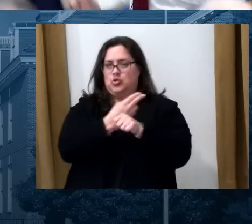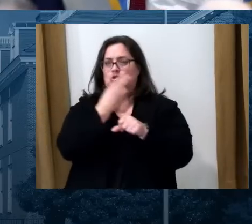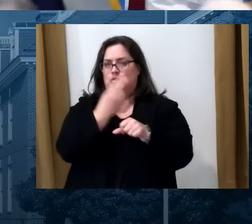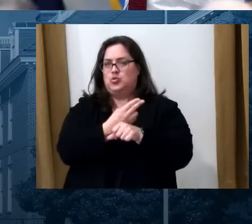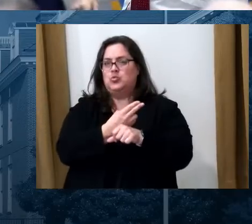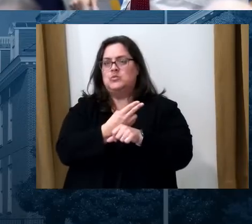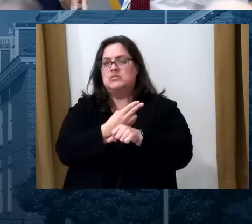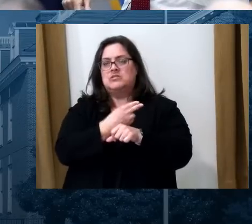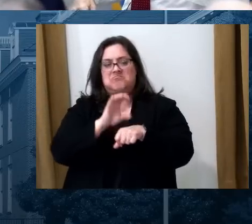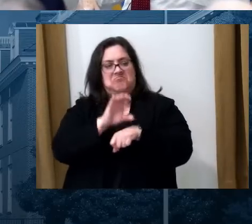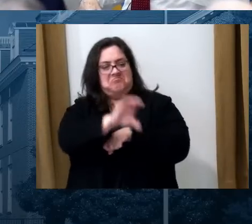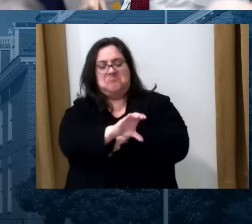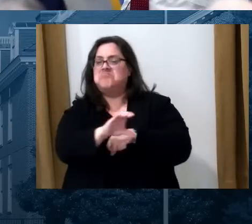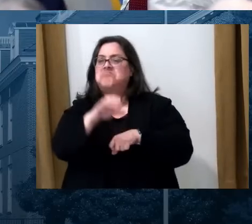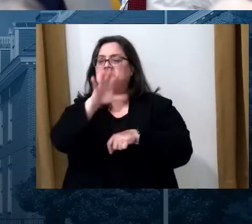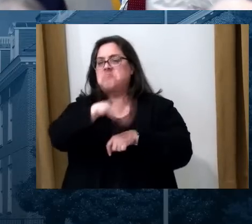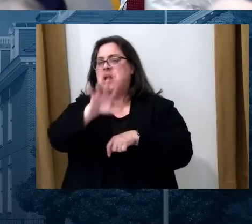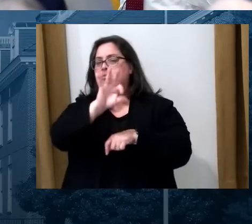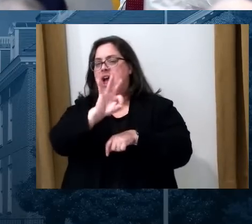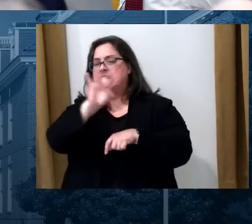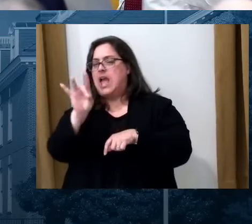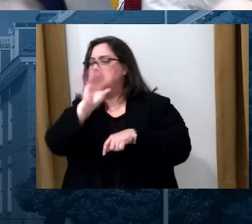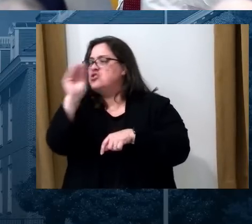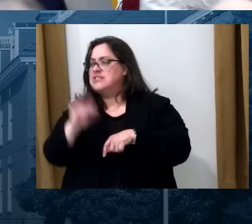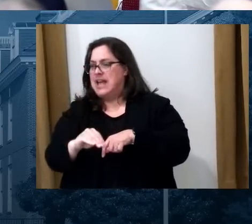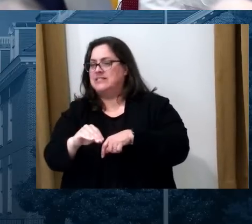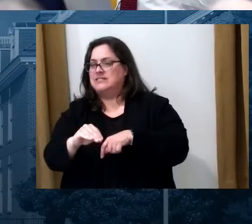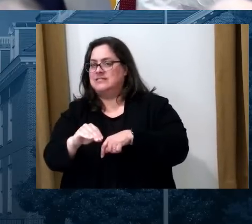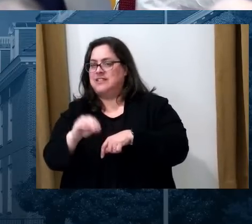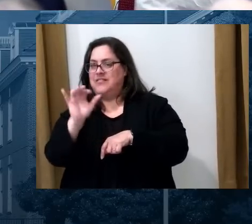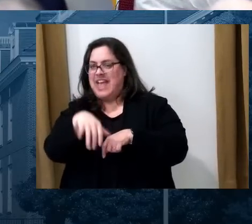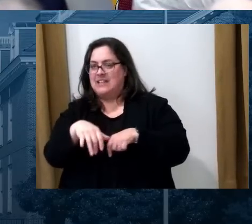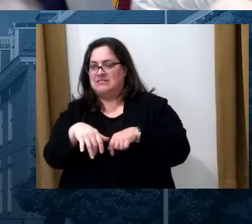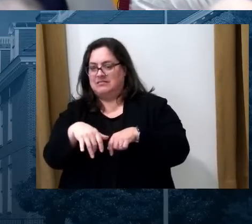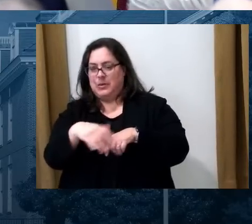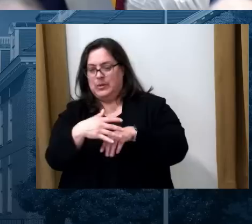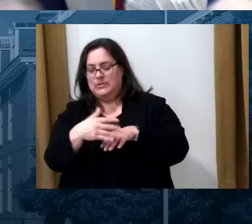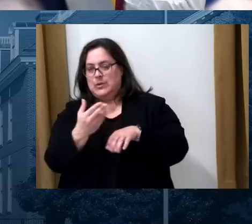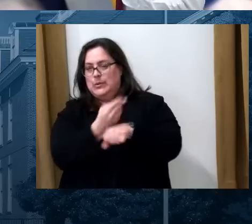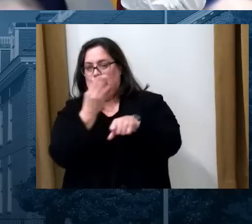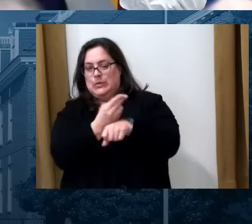gets to be. And if you do, you'd set yourself up for a really